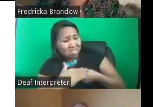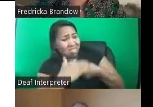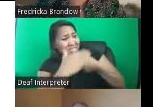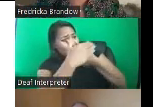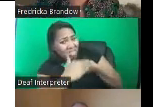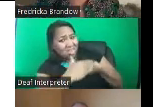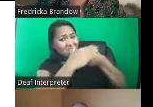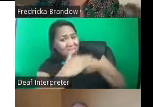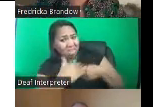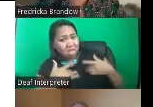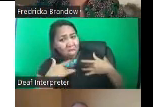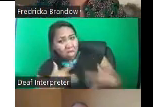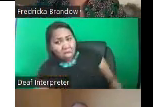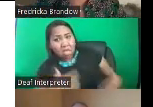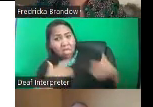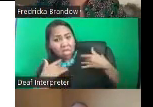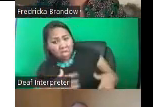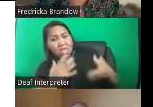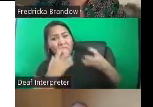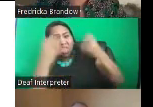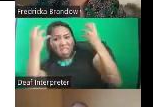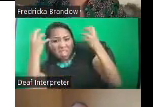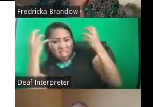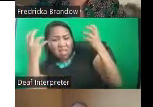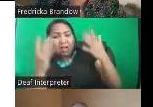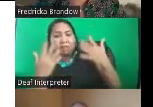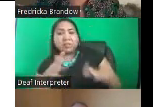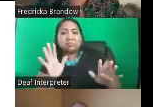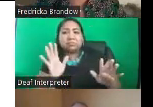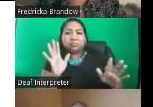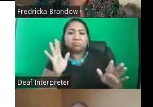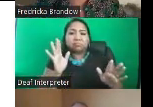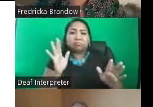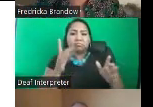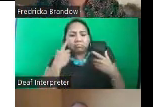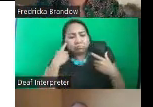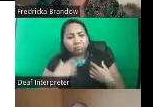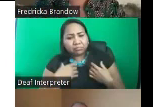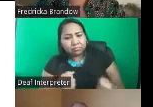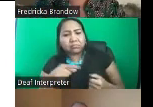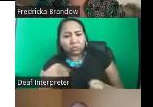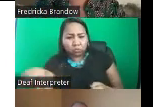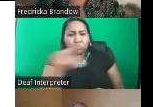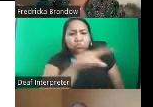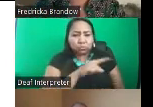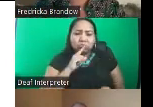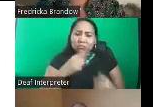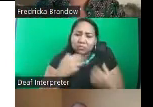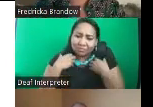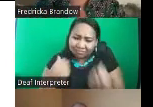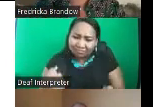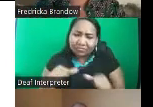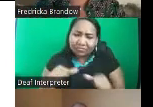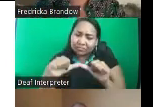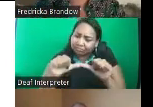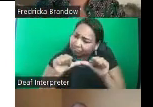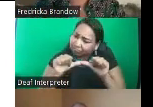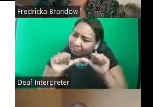way, stay strong, because you are strong. And keep doing what you're doing. It's beautiful